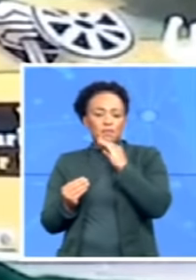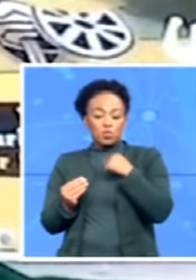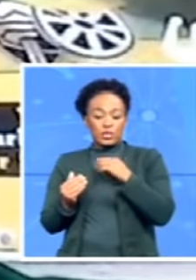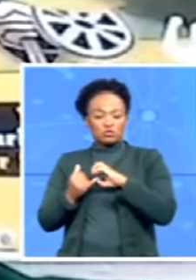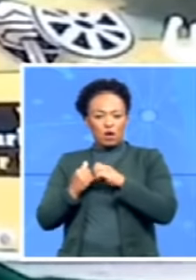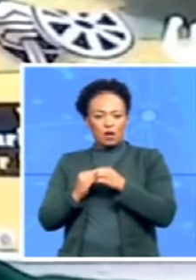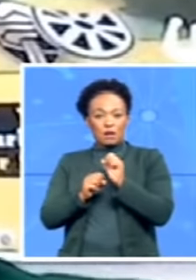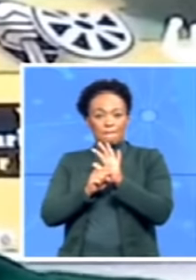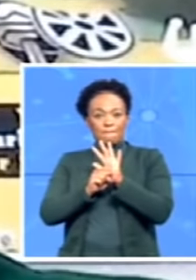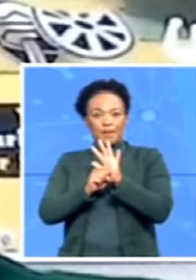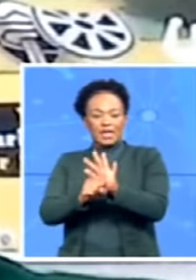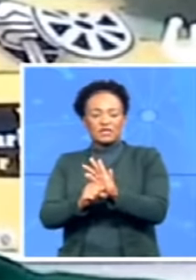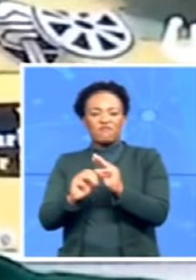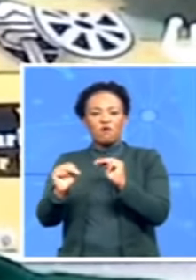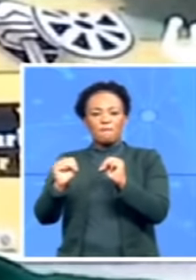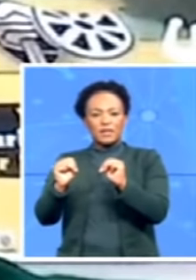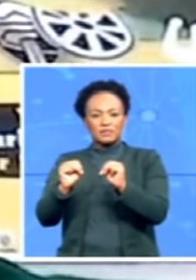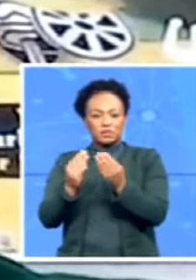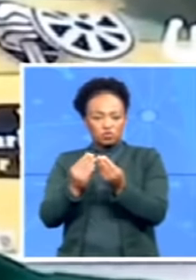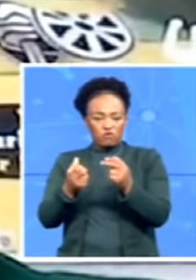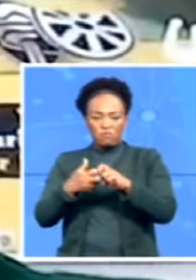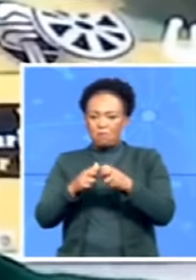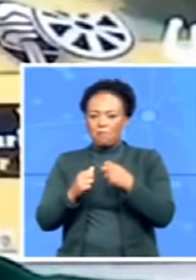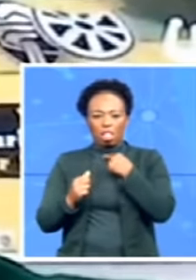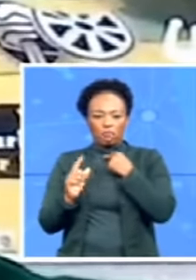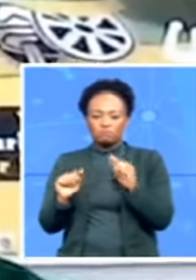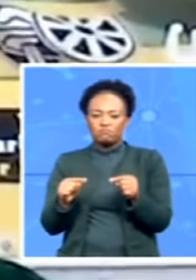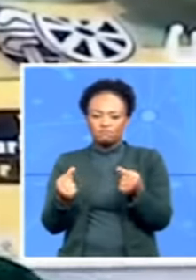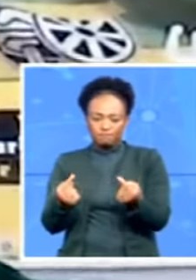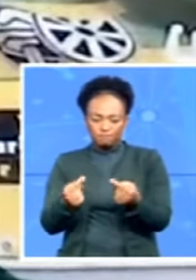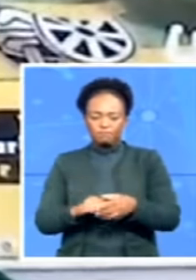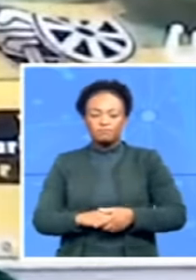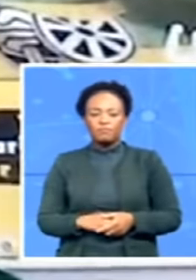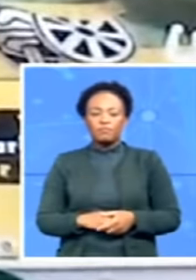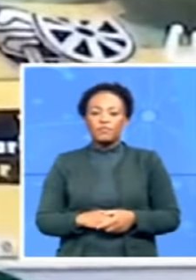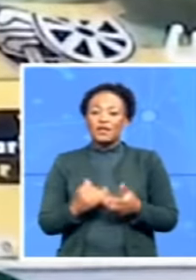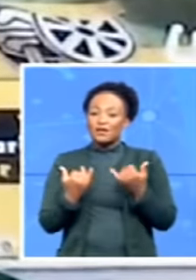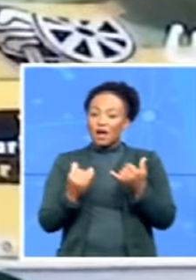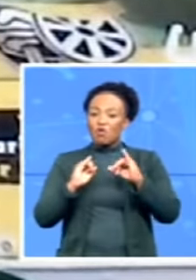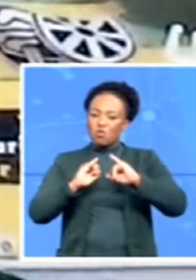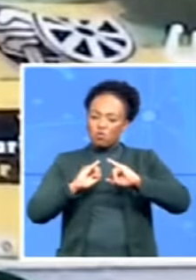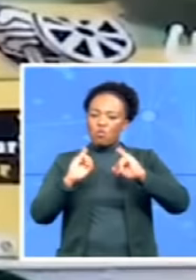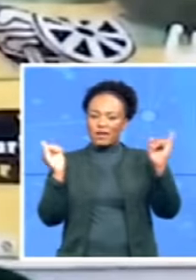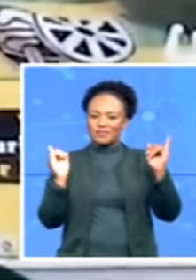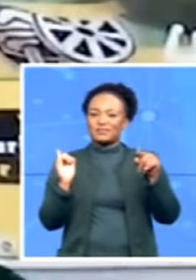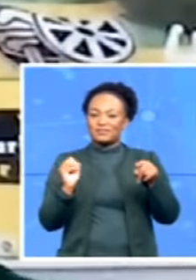to our demands. Even worse, some staff members are allegedly